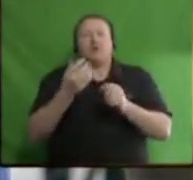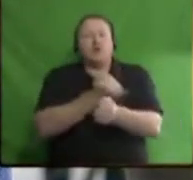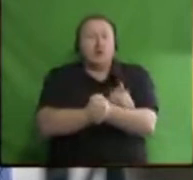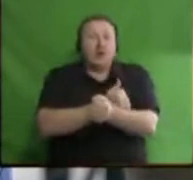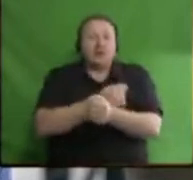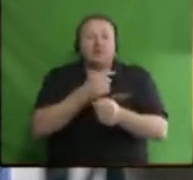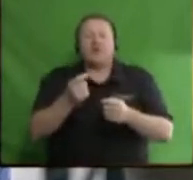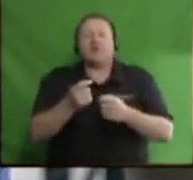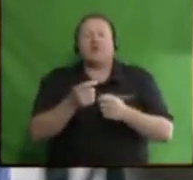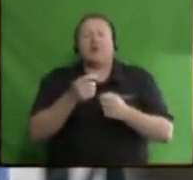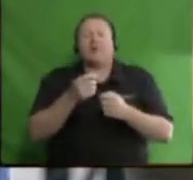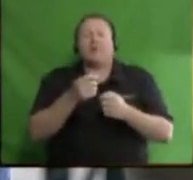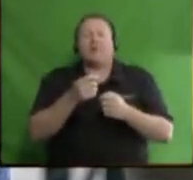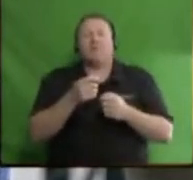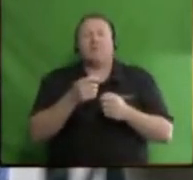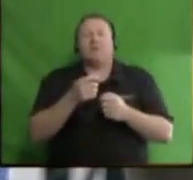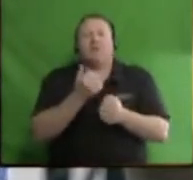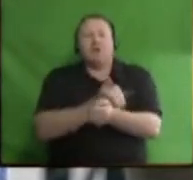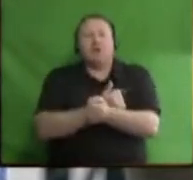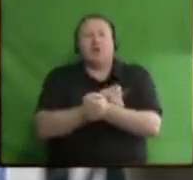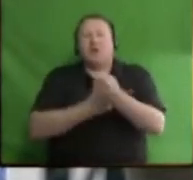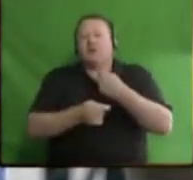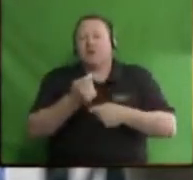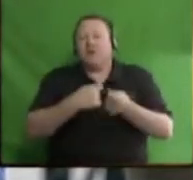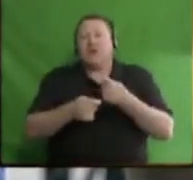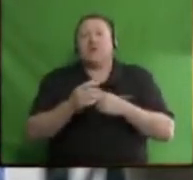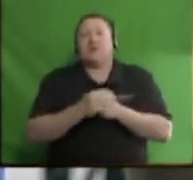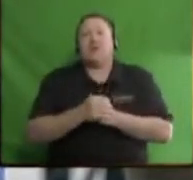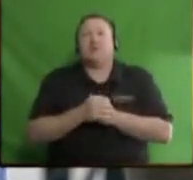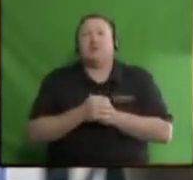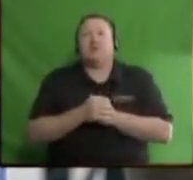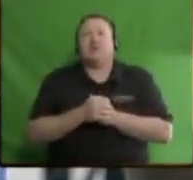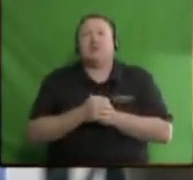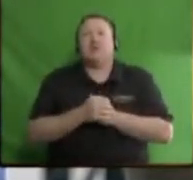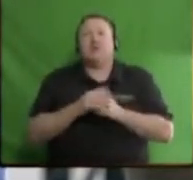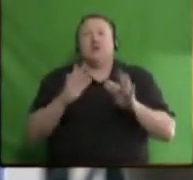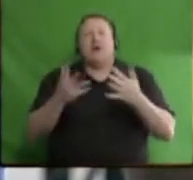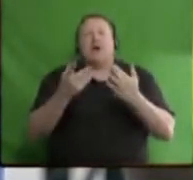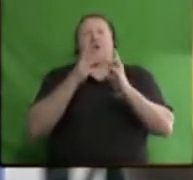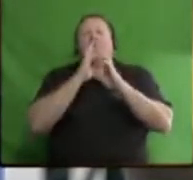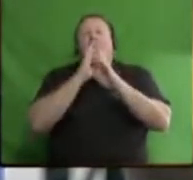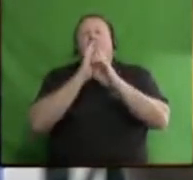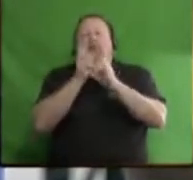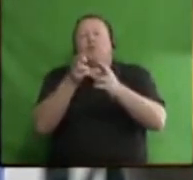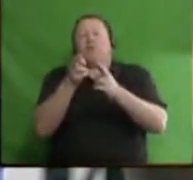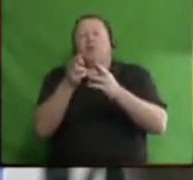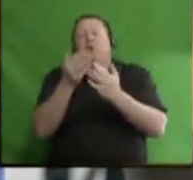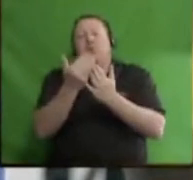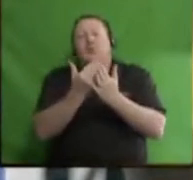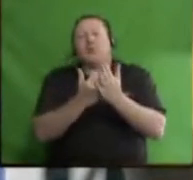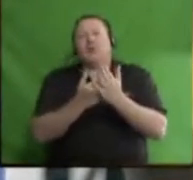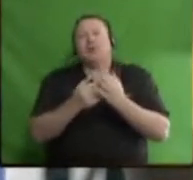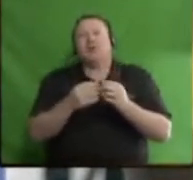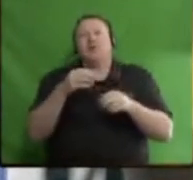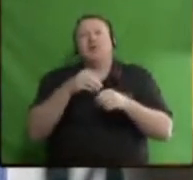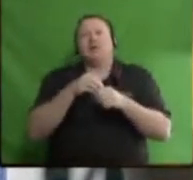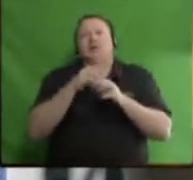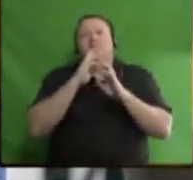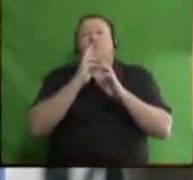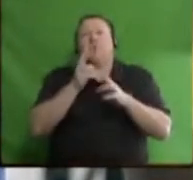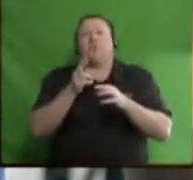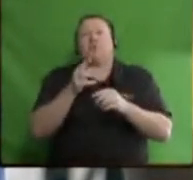others. Honourable Minister, how do you respond to Letlape's causes of our porous borders? And in responding,